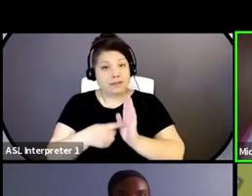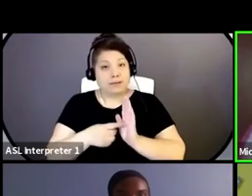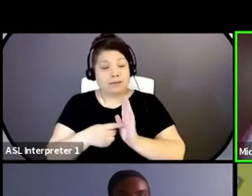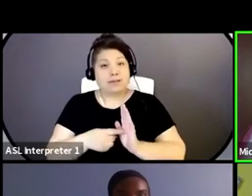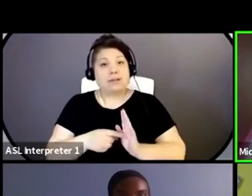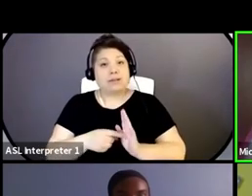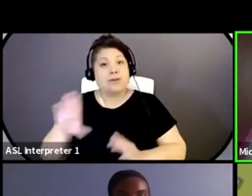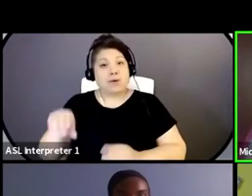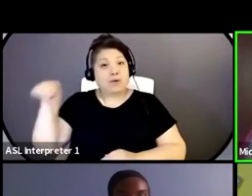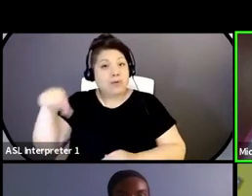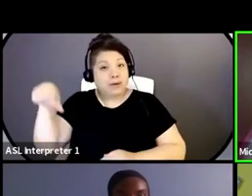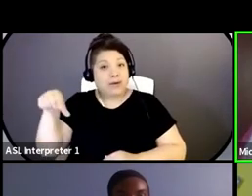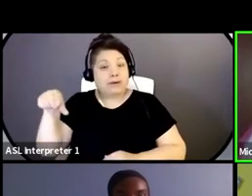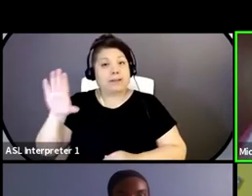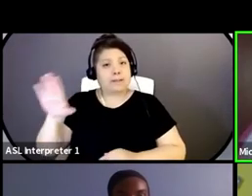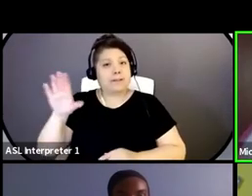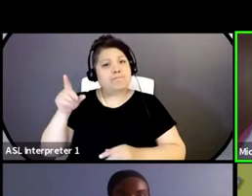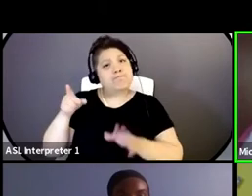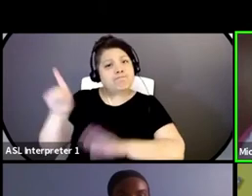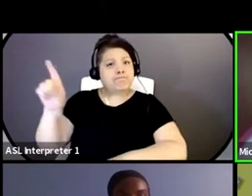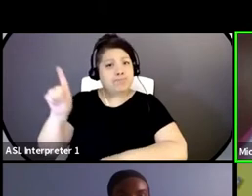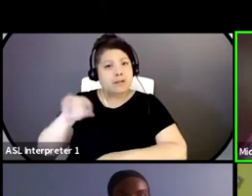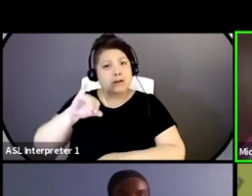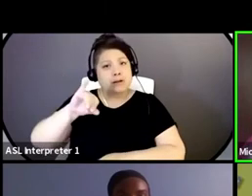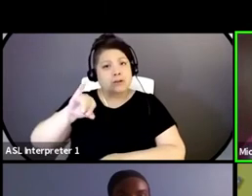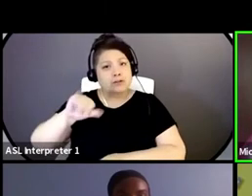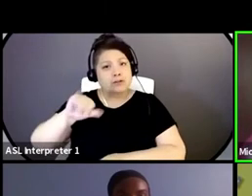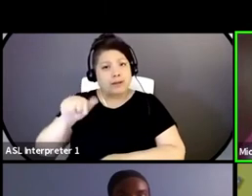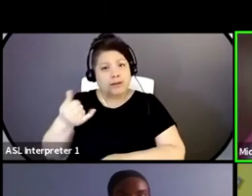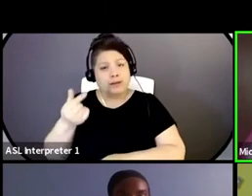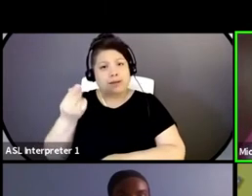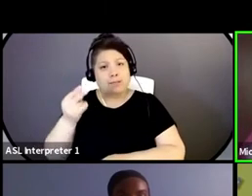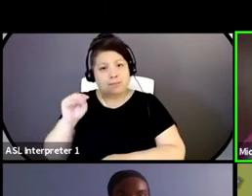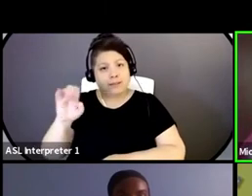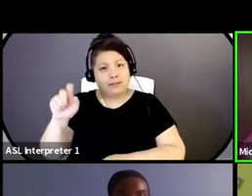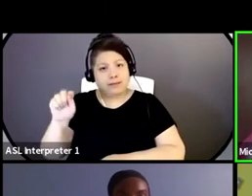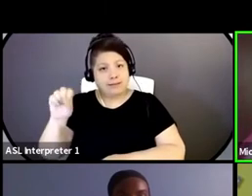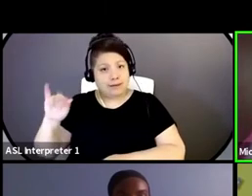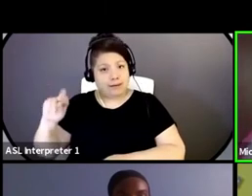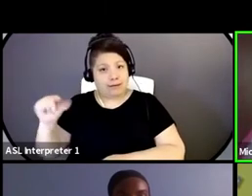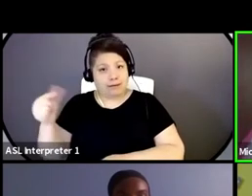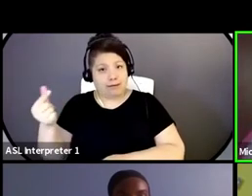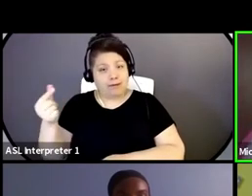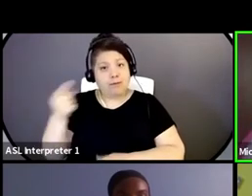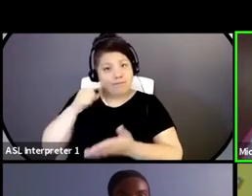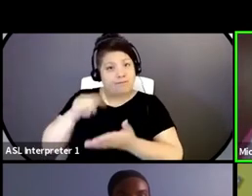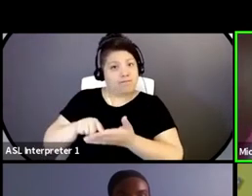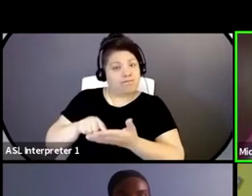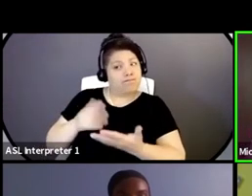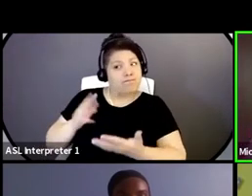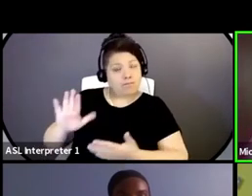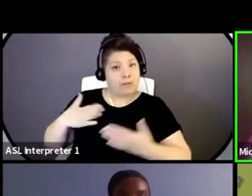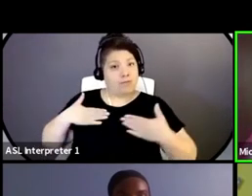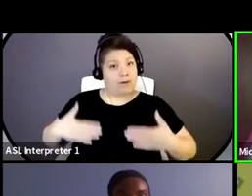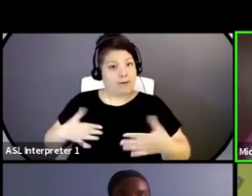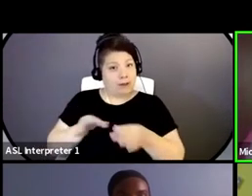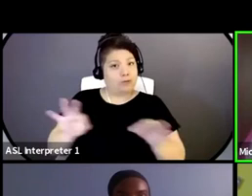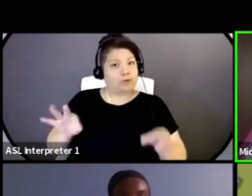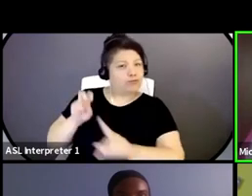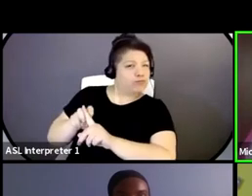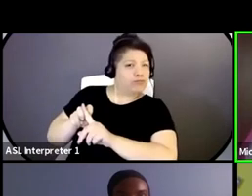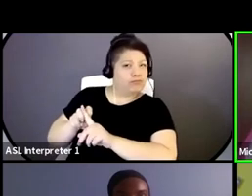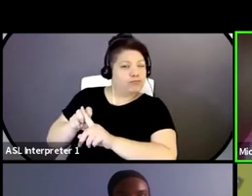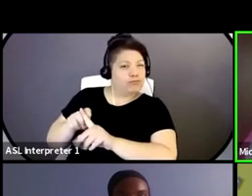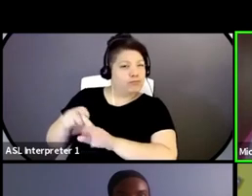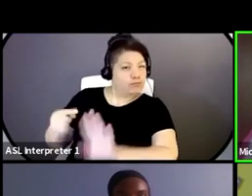So, like, you know, we have to understand all of these things. So I'm going to start in a good way as the medicines